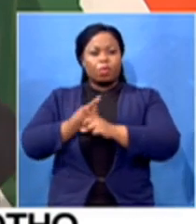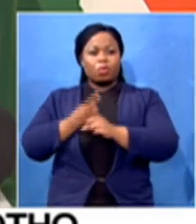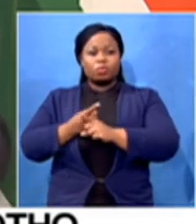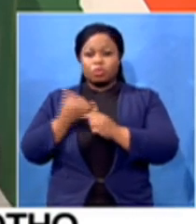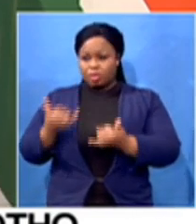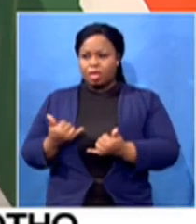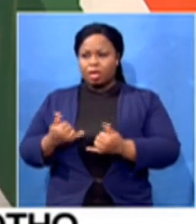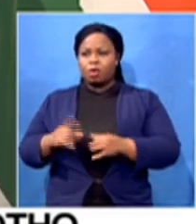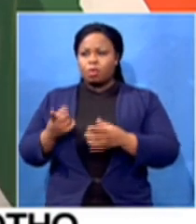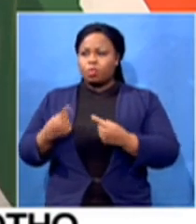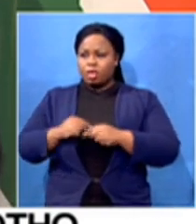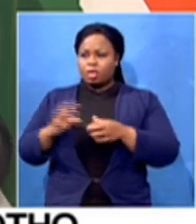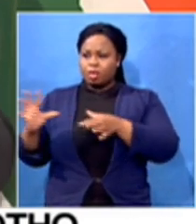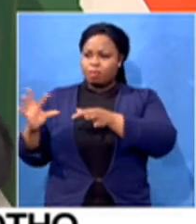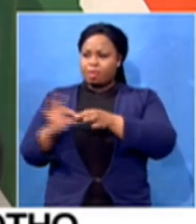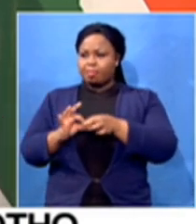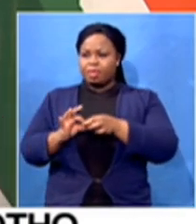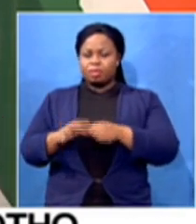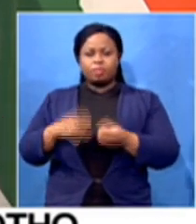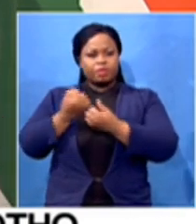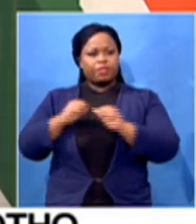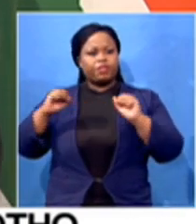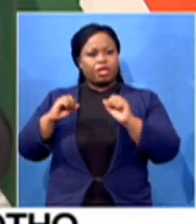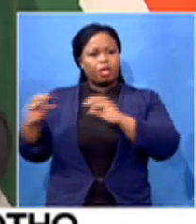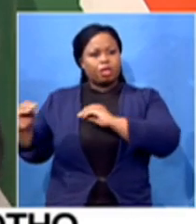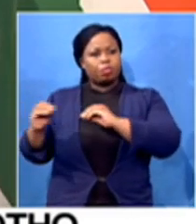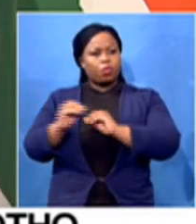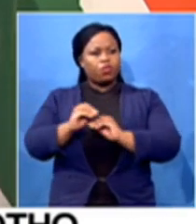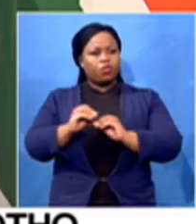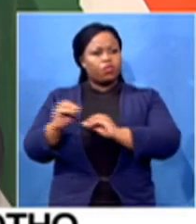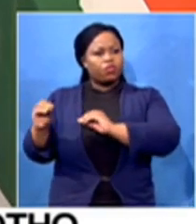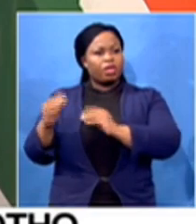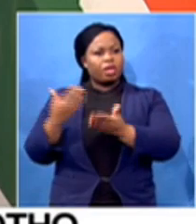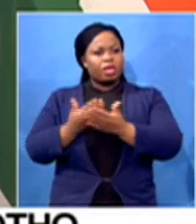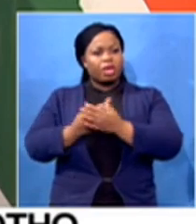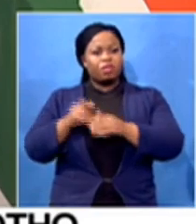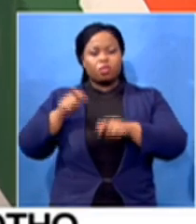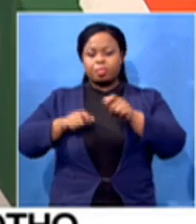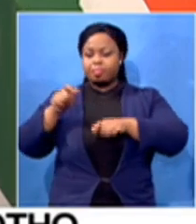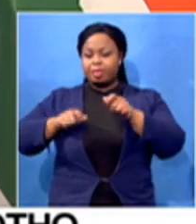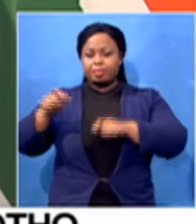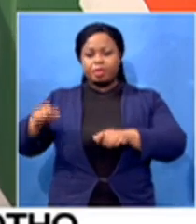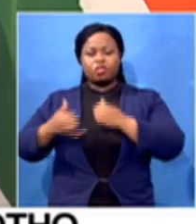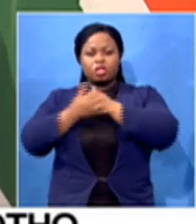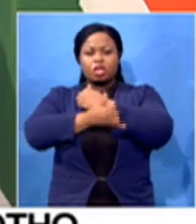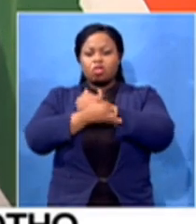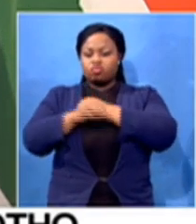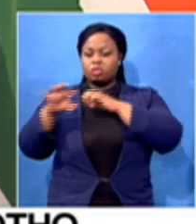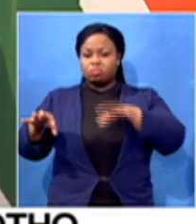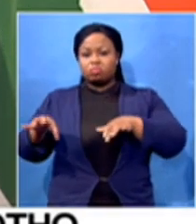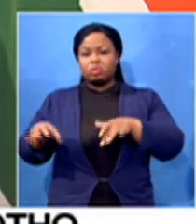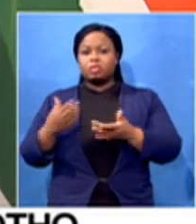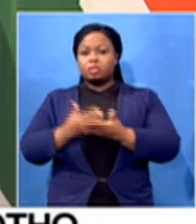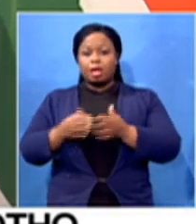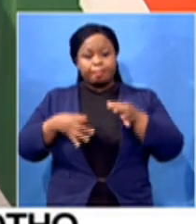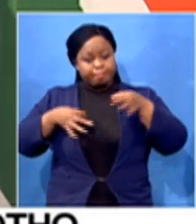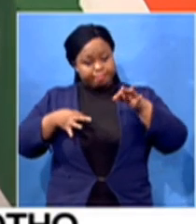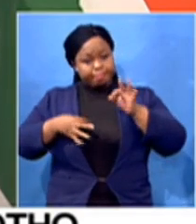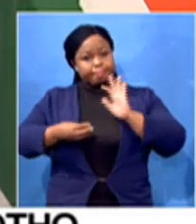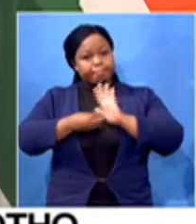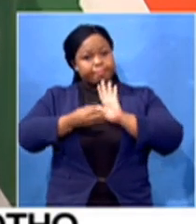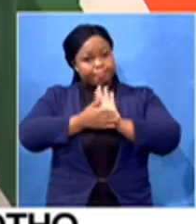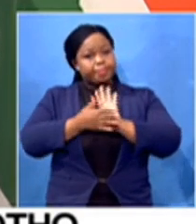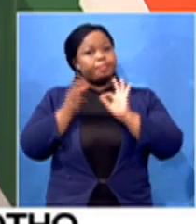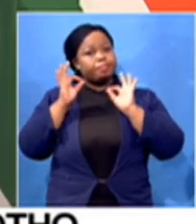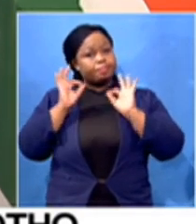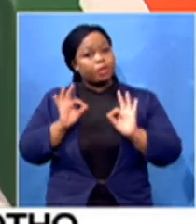enable freer movement of people between the two countries, people who are documented, who will be